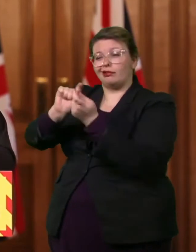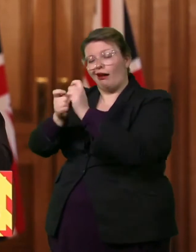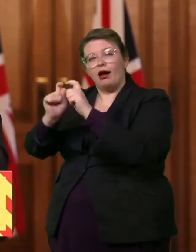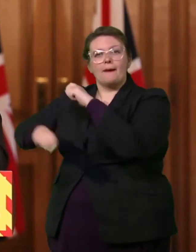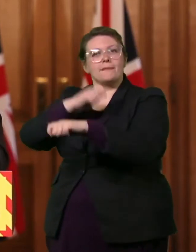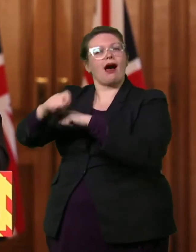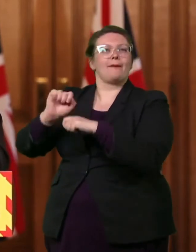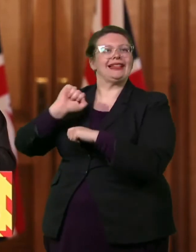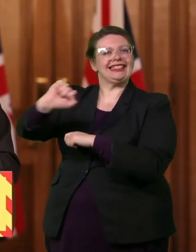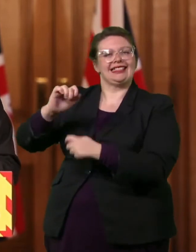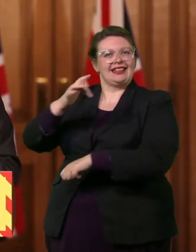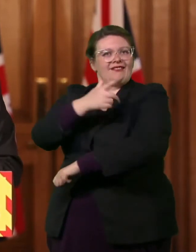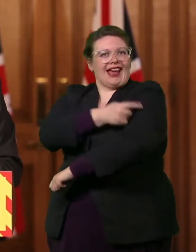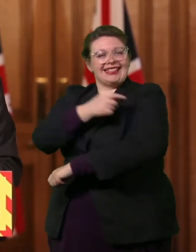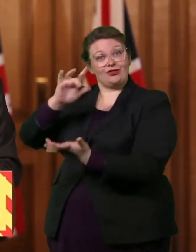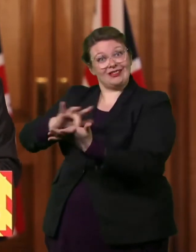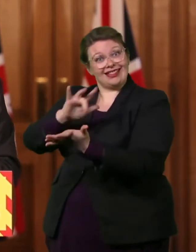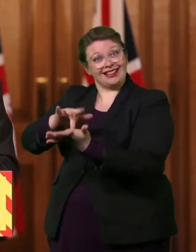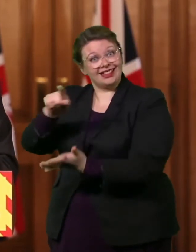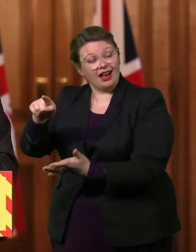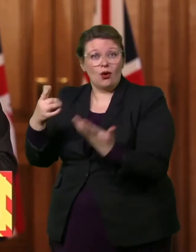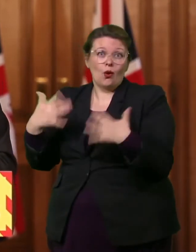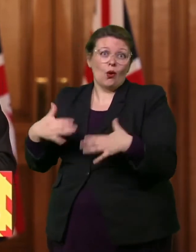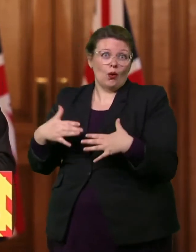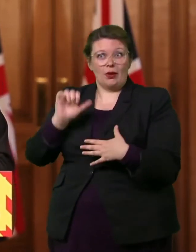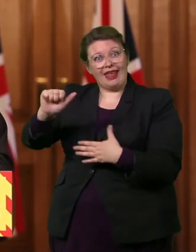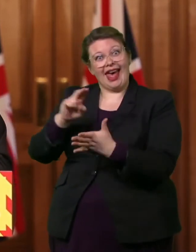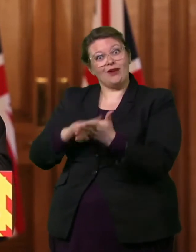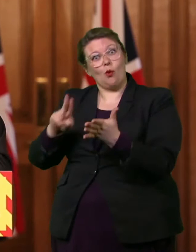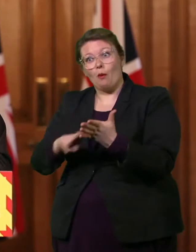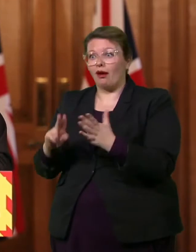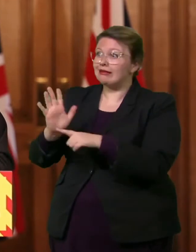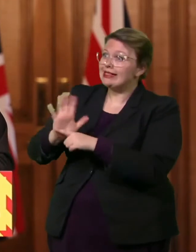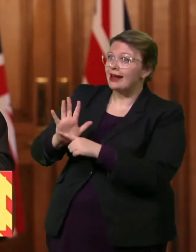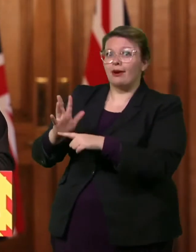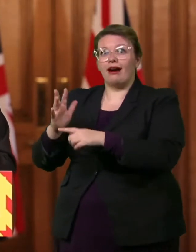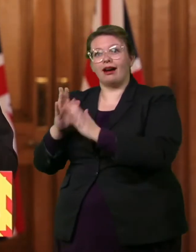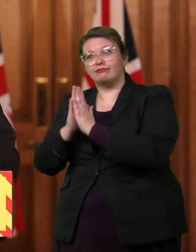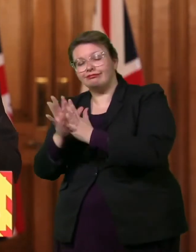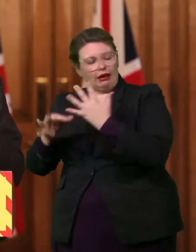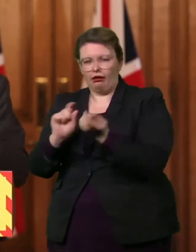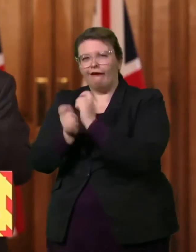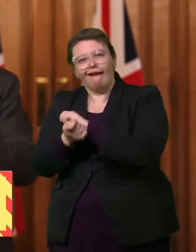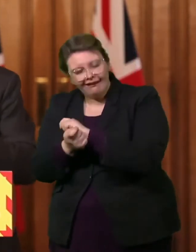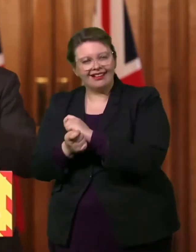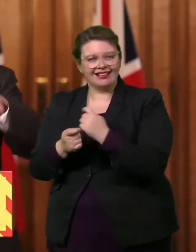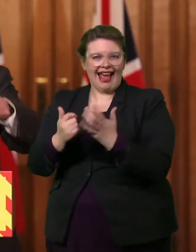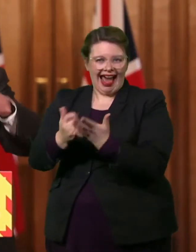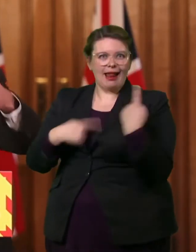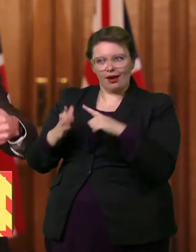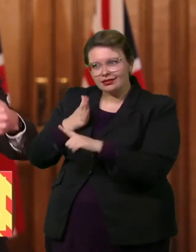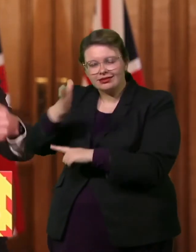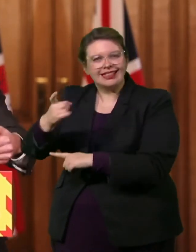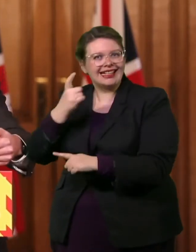into these life-saving centres right in the heart of our communities. And we've seen this incredible enthusiasm about